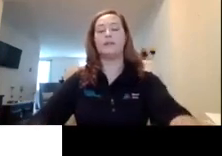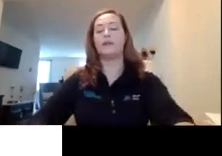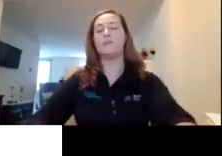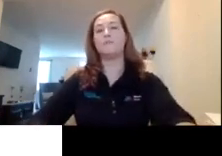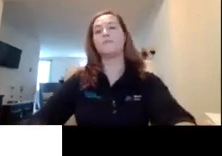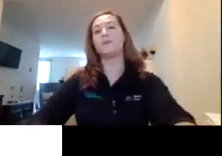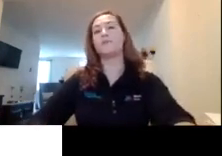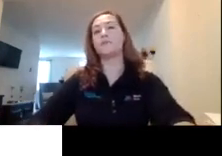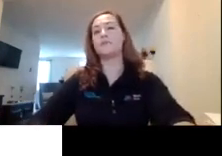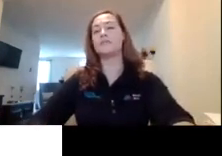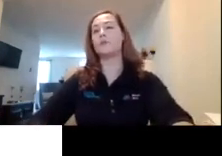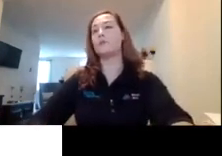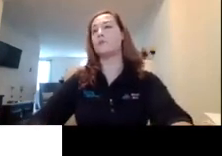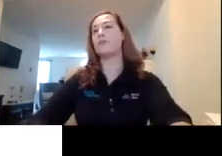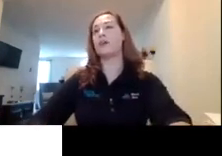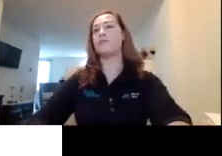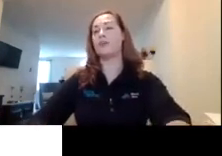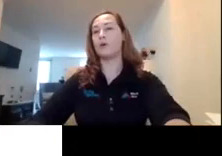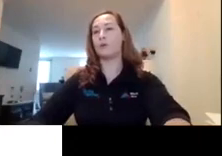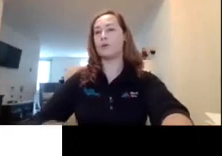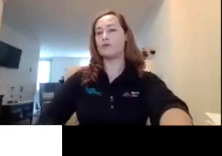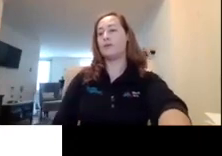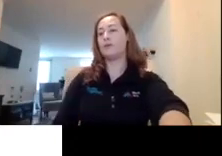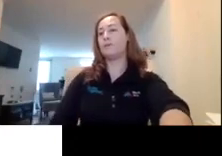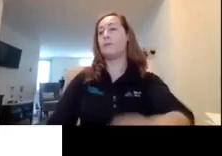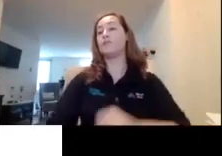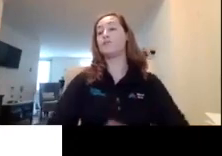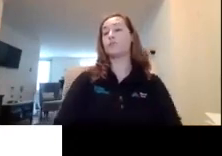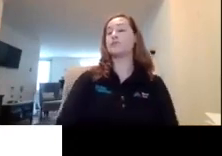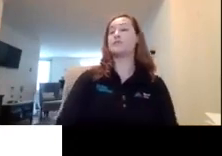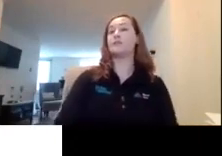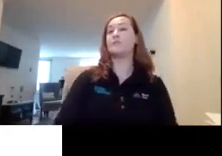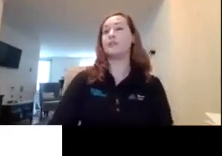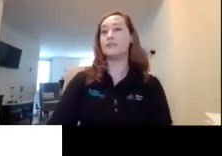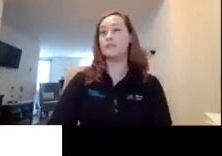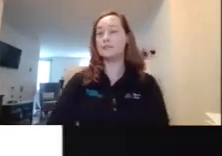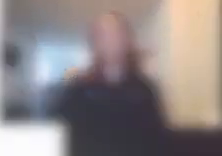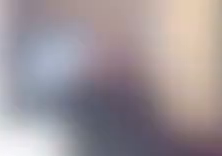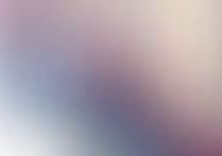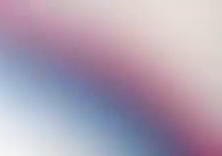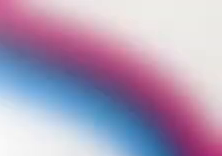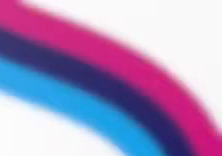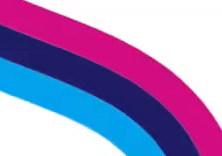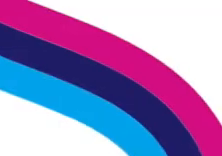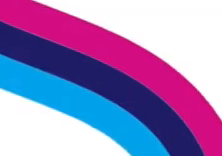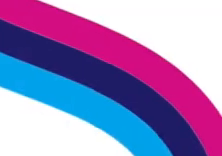the services that we provide for our patients with disabilities.